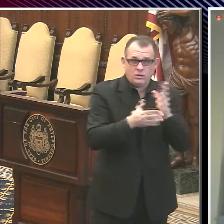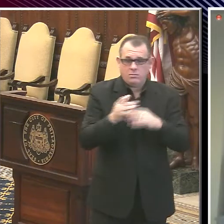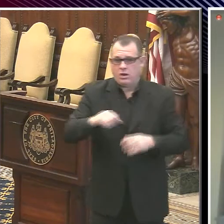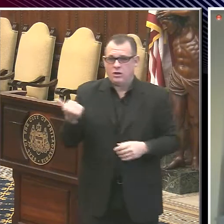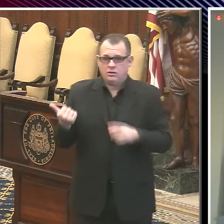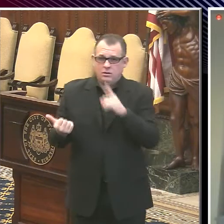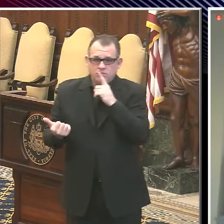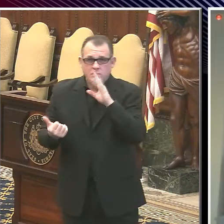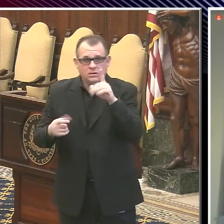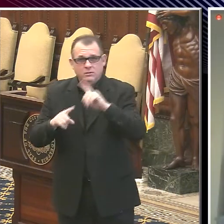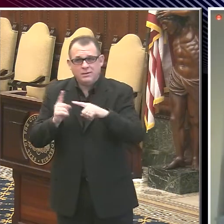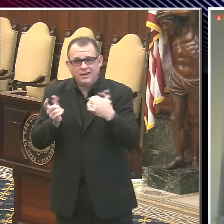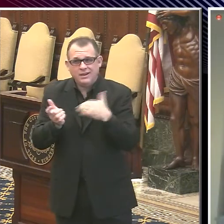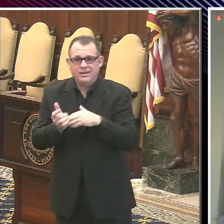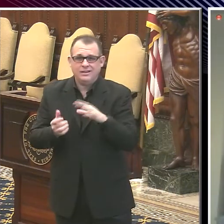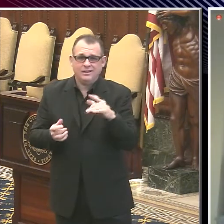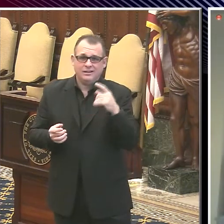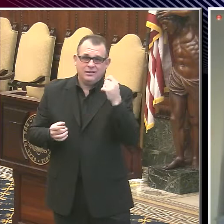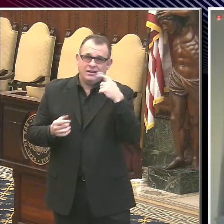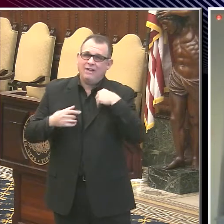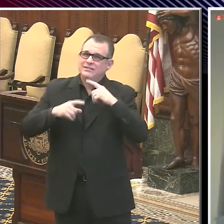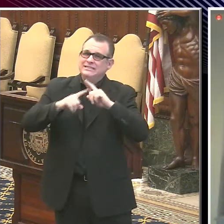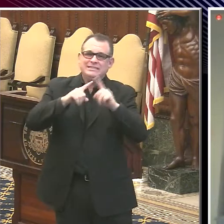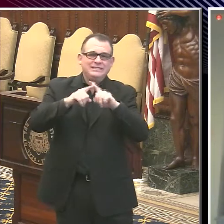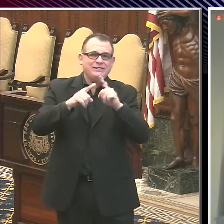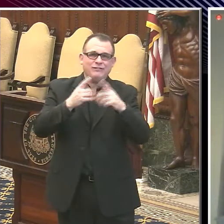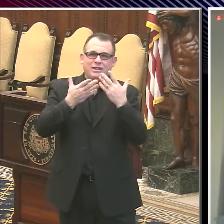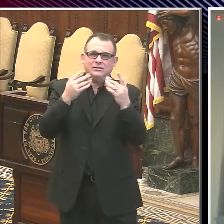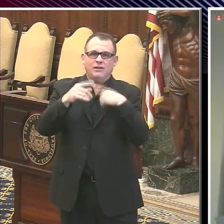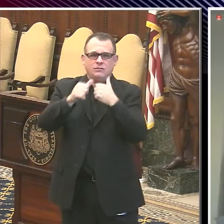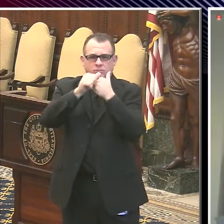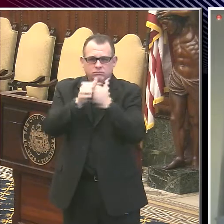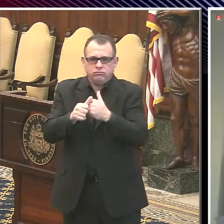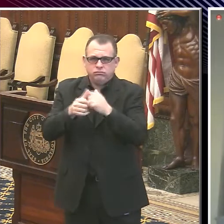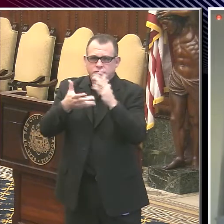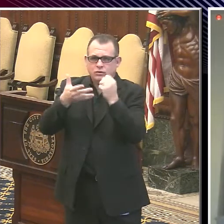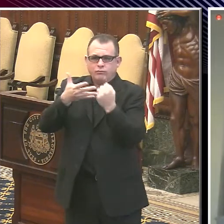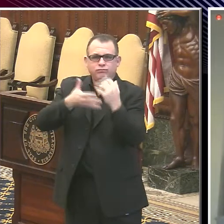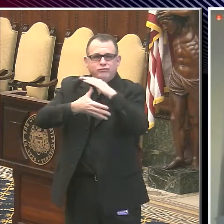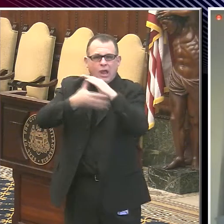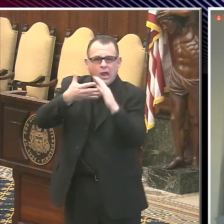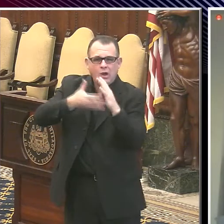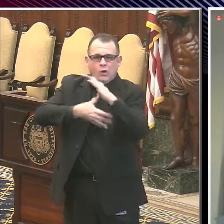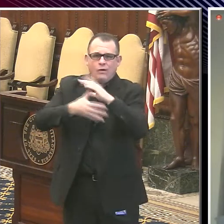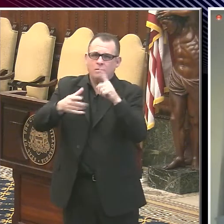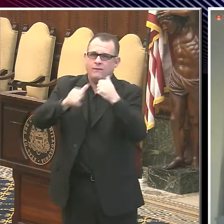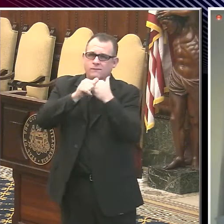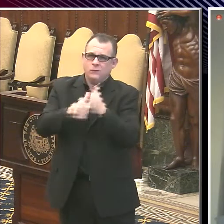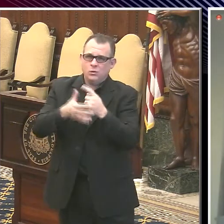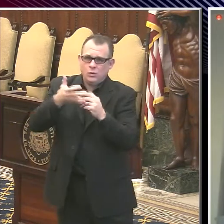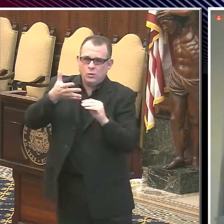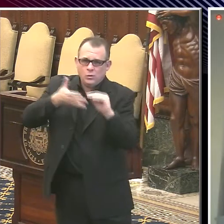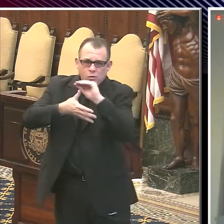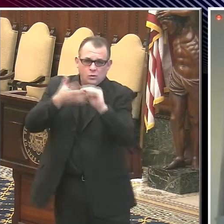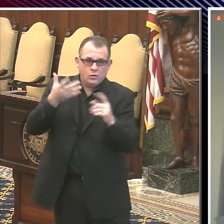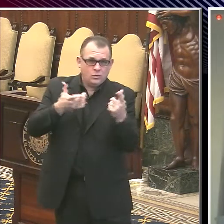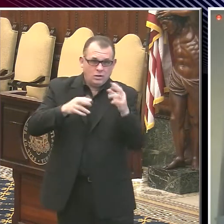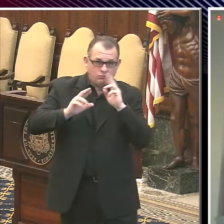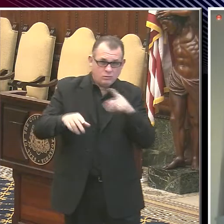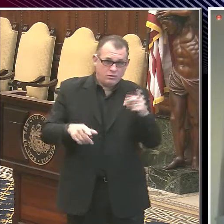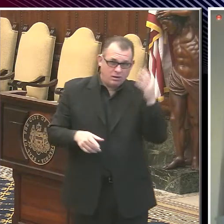through by a lot of committees that thought about many different factors. And so I do think that there needs to be a priority scheme. So I don't know the full details of